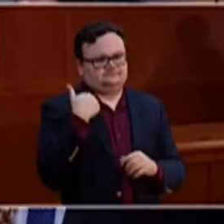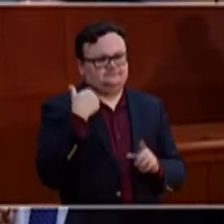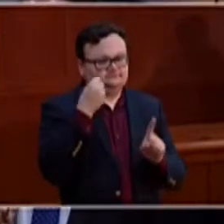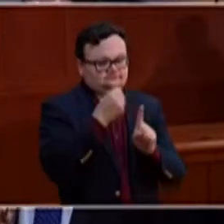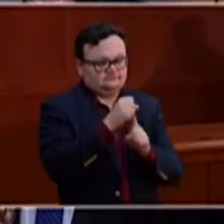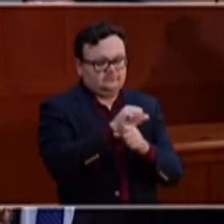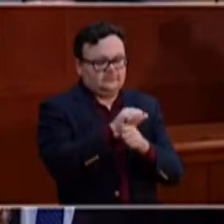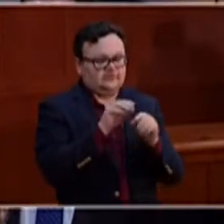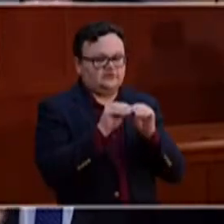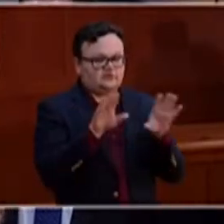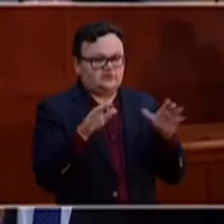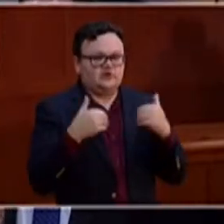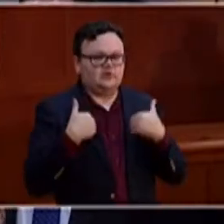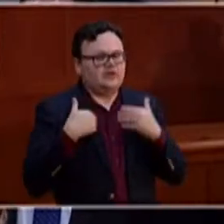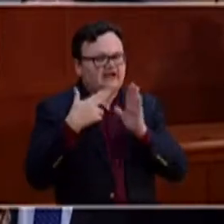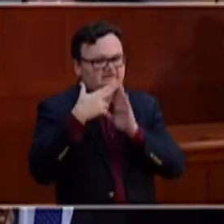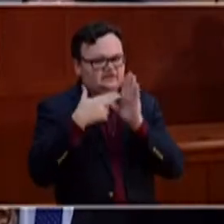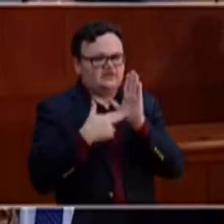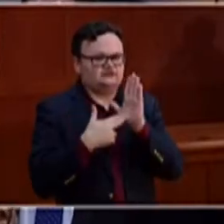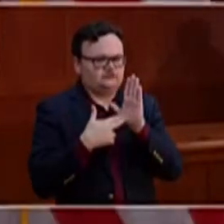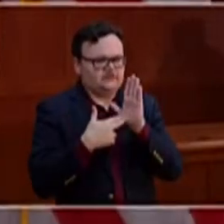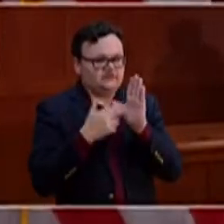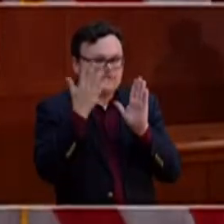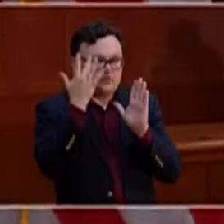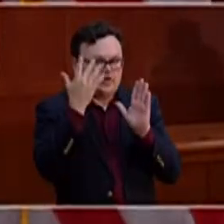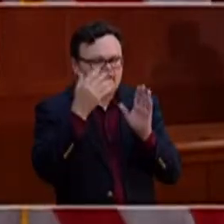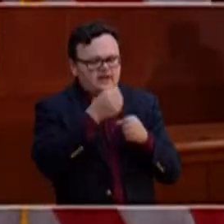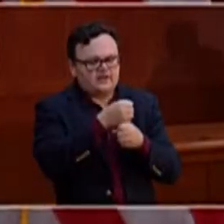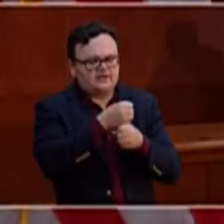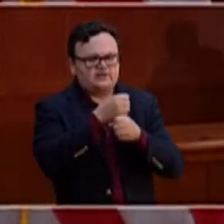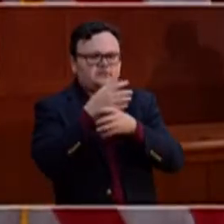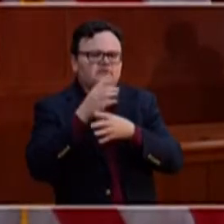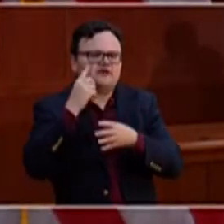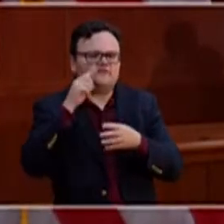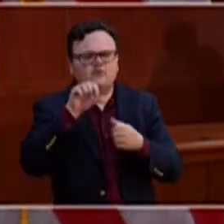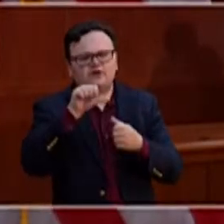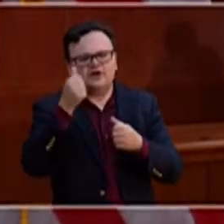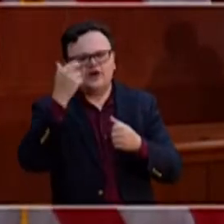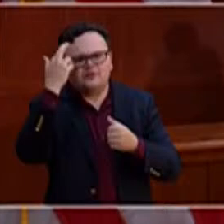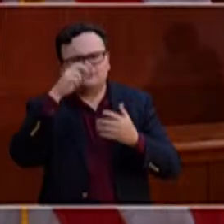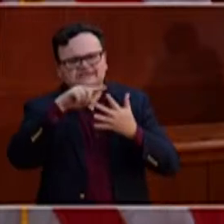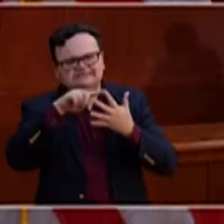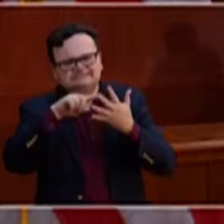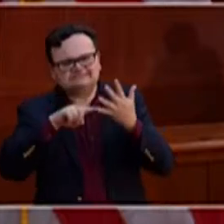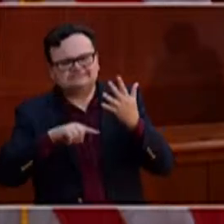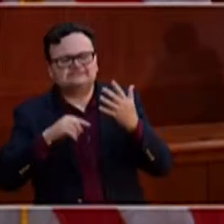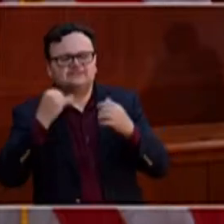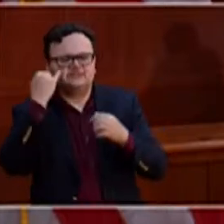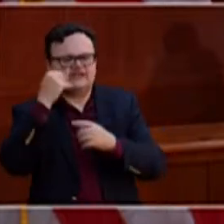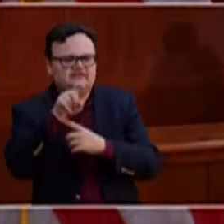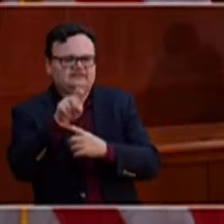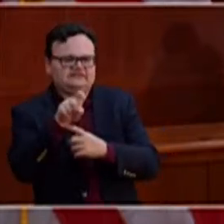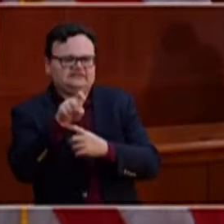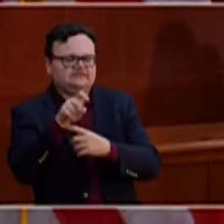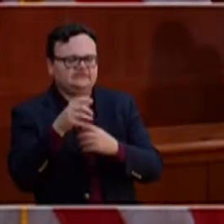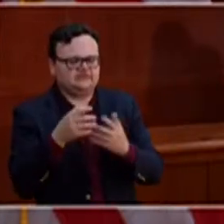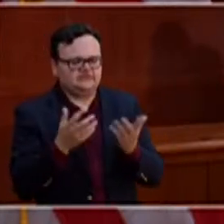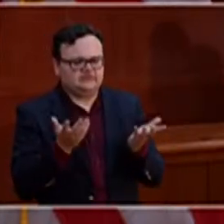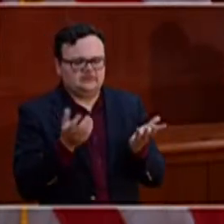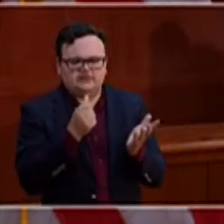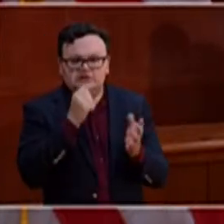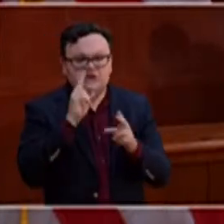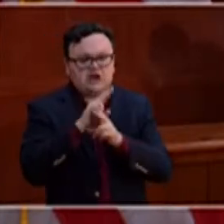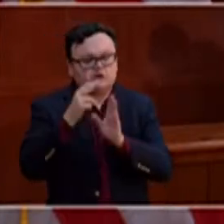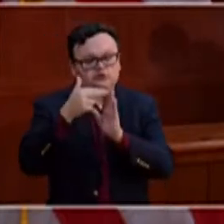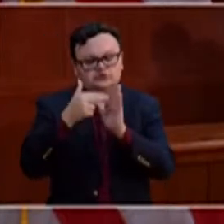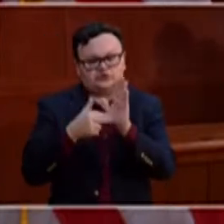contracts in place because we were preparing for all the exigencies that may happen. And so that's been there. Now, we didn't really need to